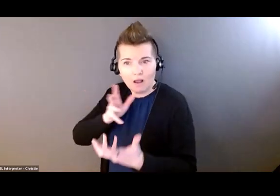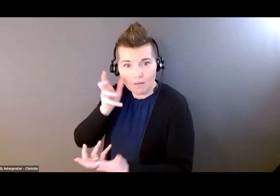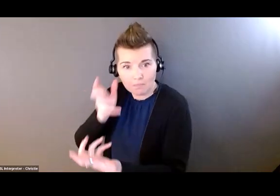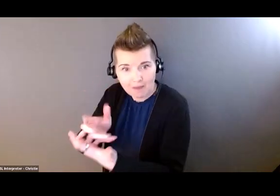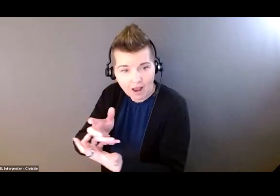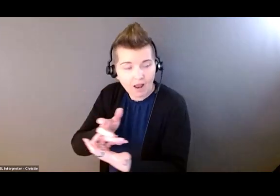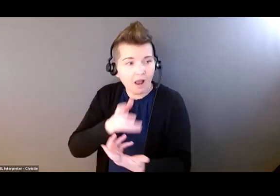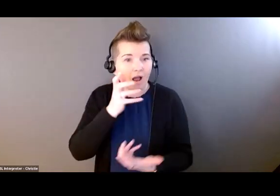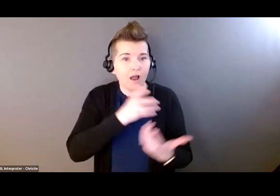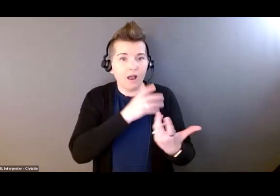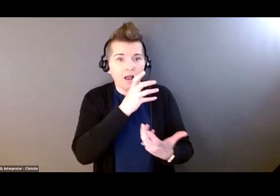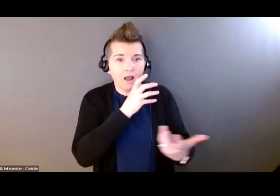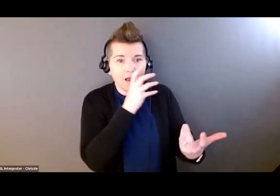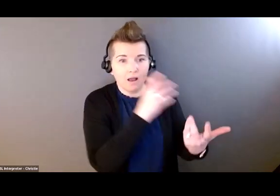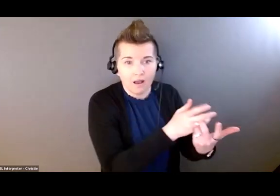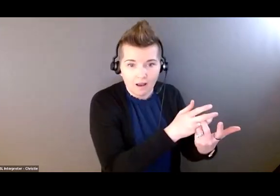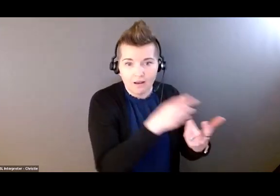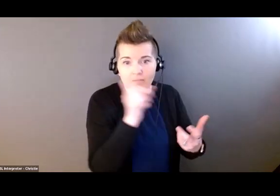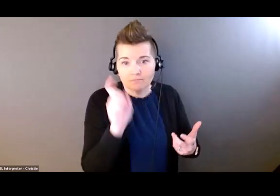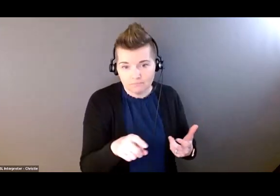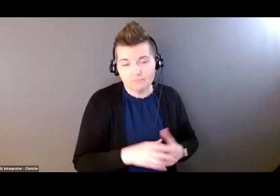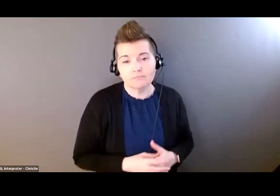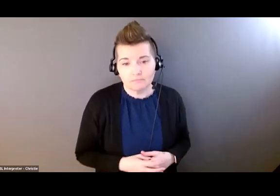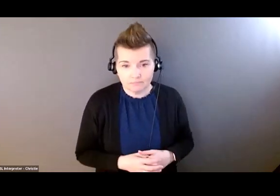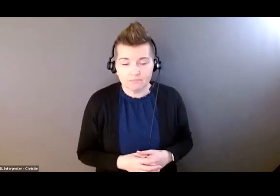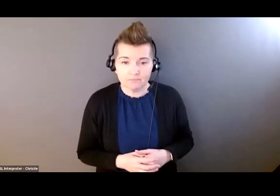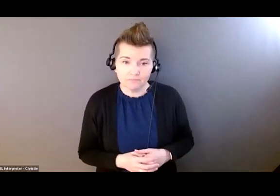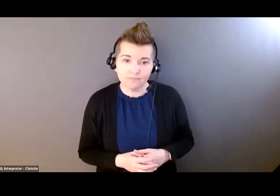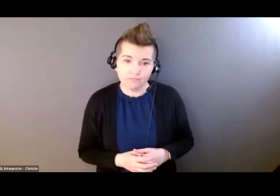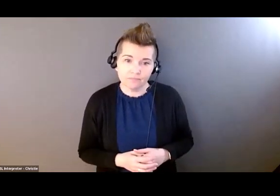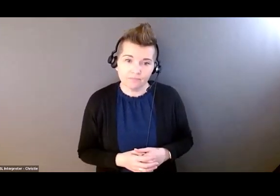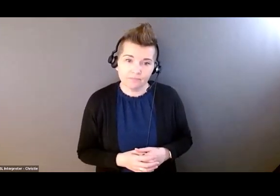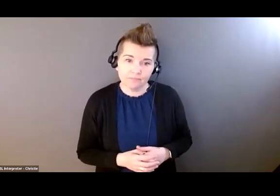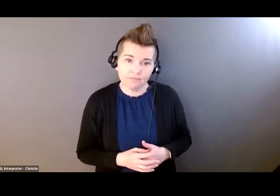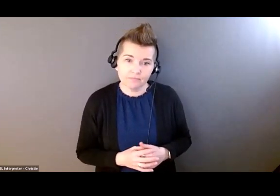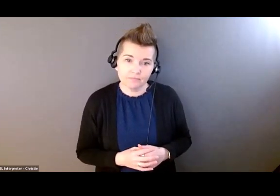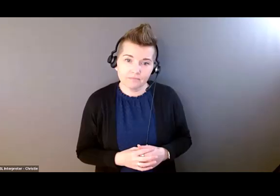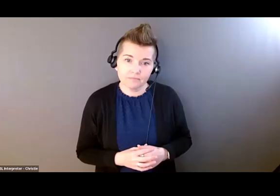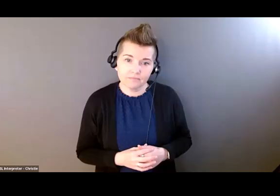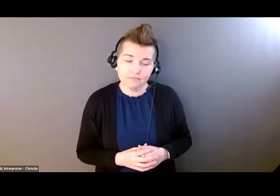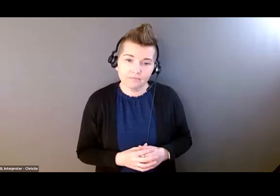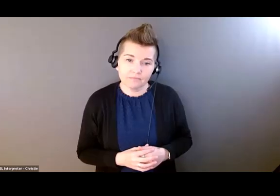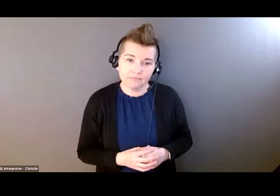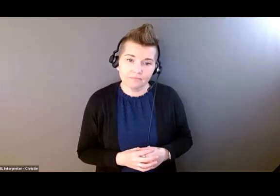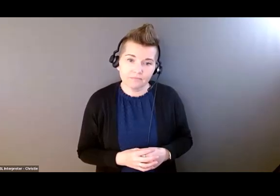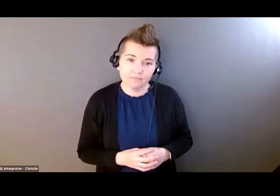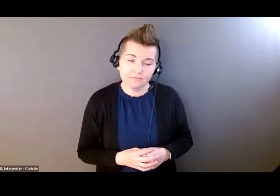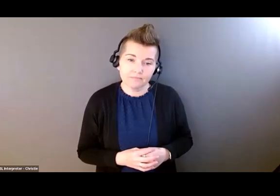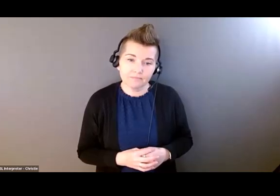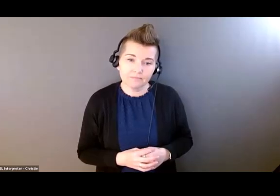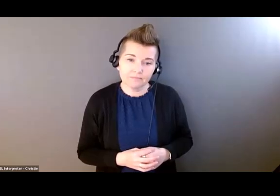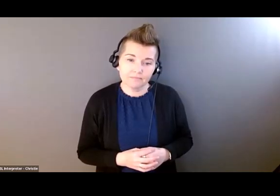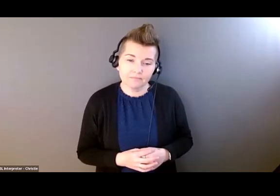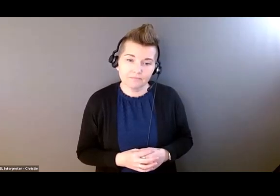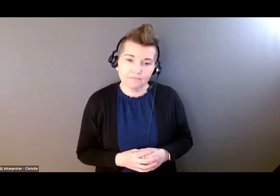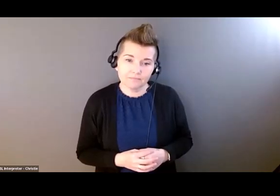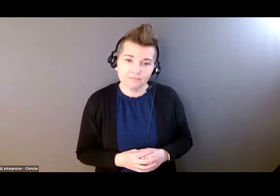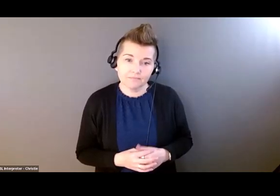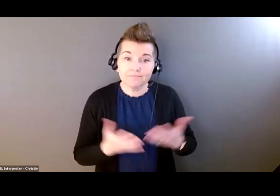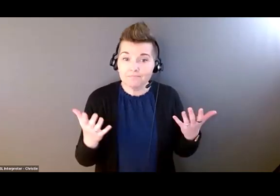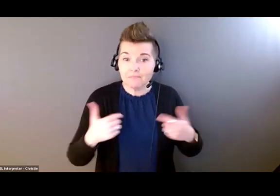can function from a place of reflexivity in the work that we do in the system in order to serve people where they